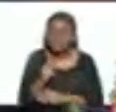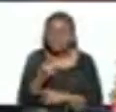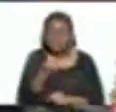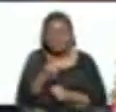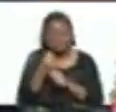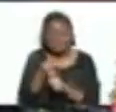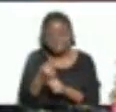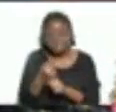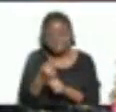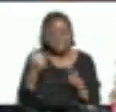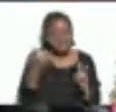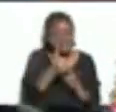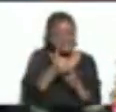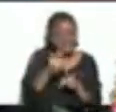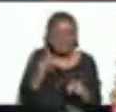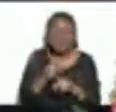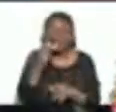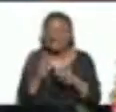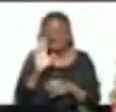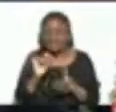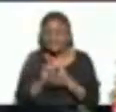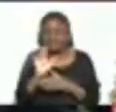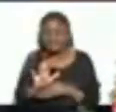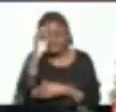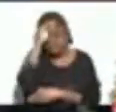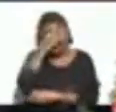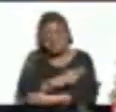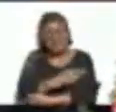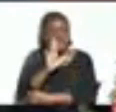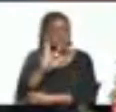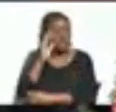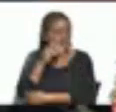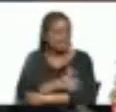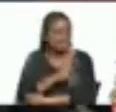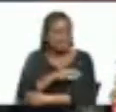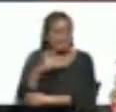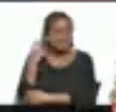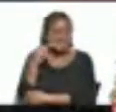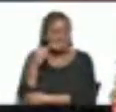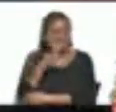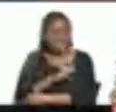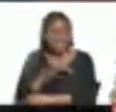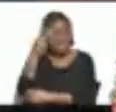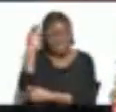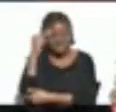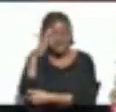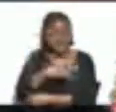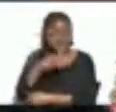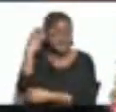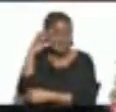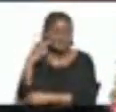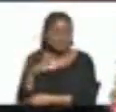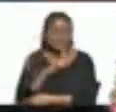the victim as if that is your son, your daughter, your niece, your nephew, your cousin,